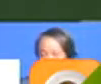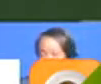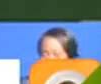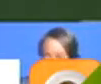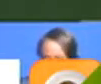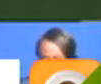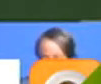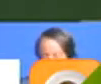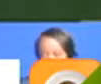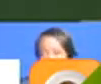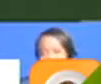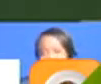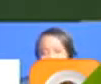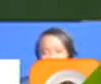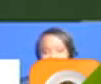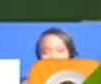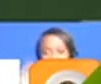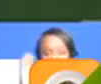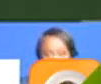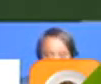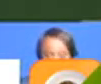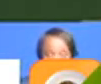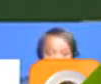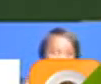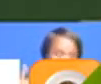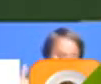but accountable government.